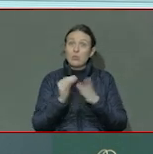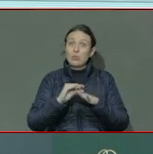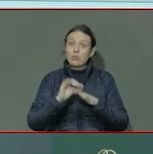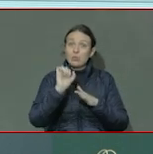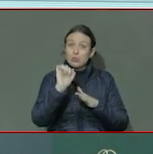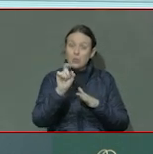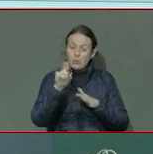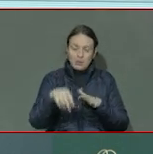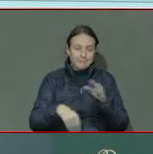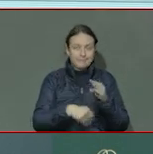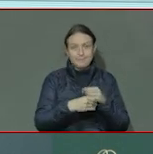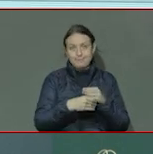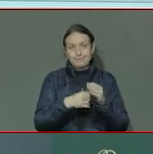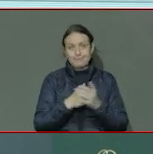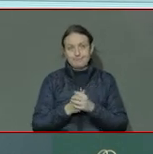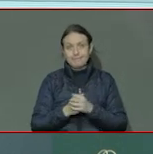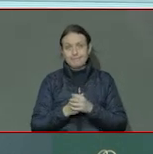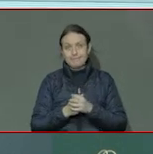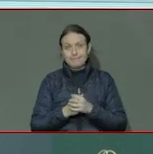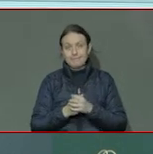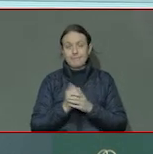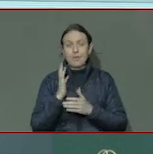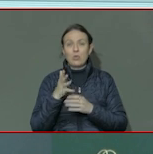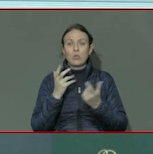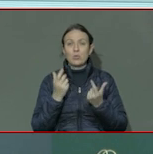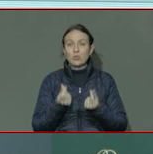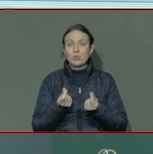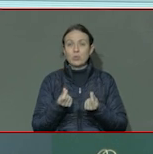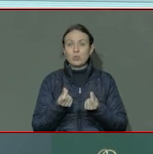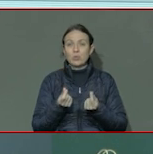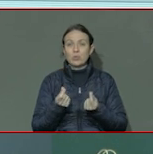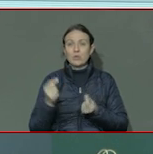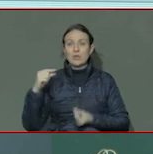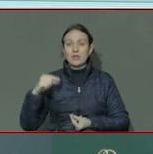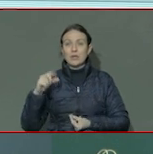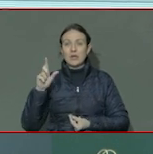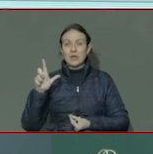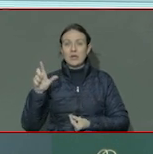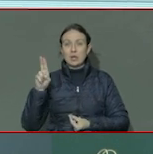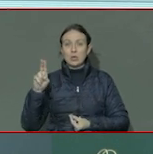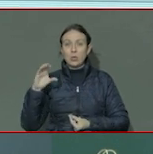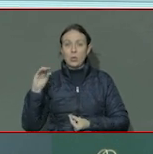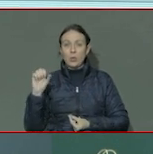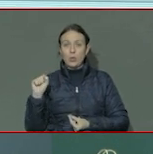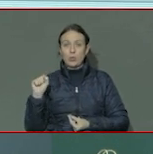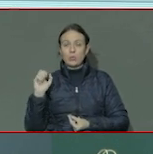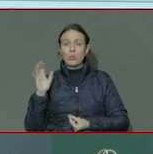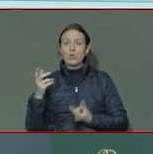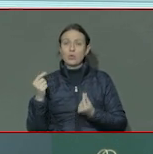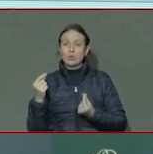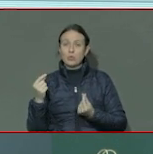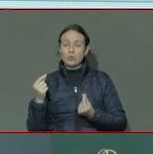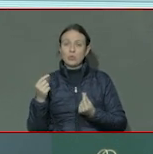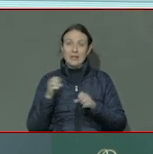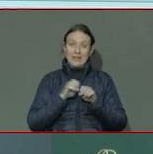that you write it completely. What are they going to do? If it's glucagon, they are going to release